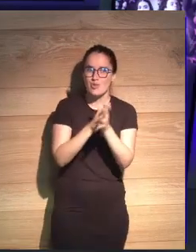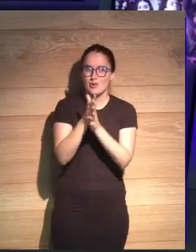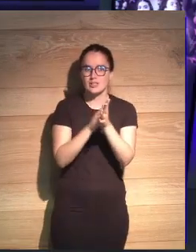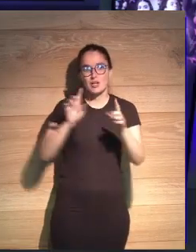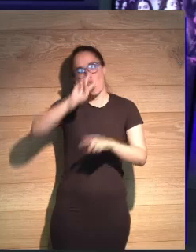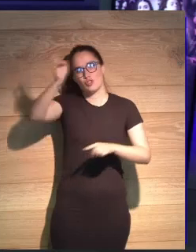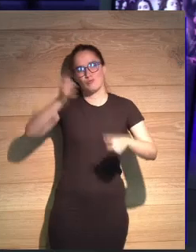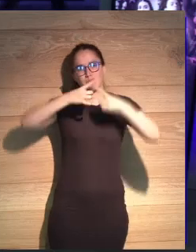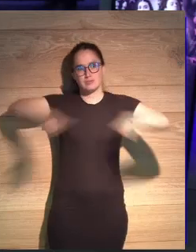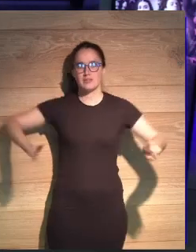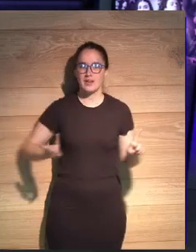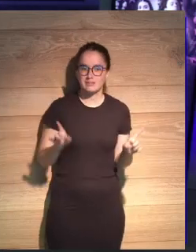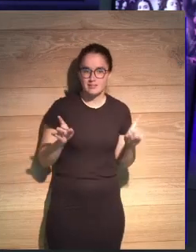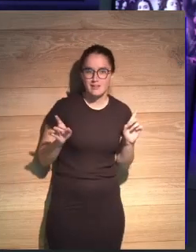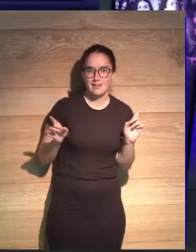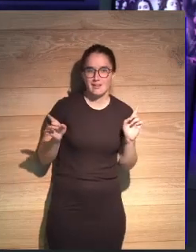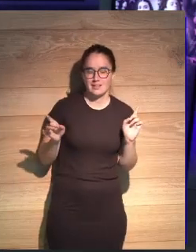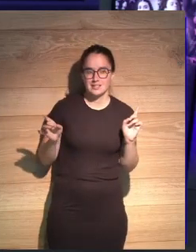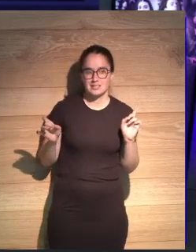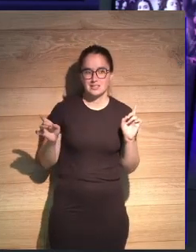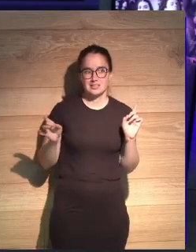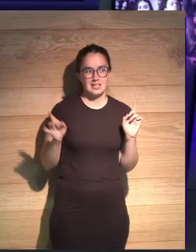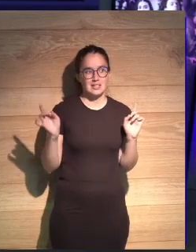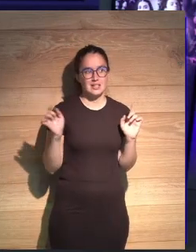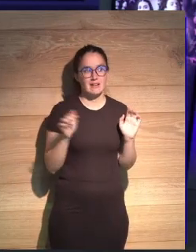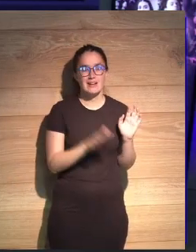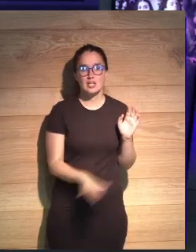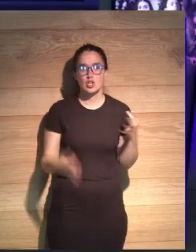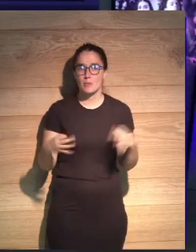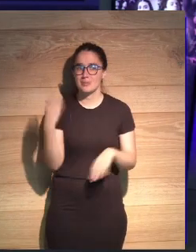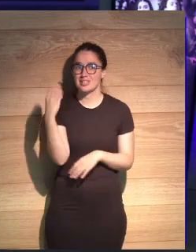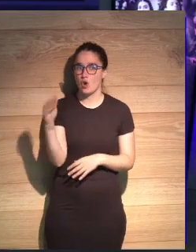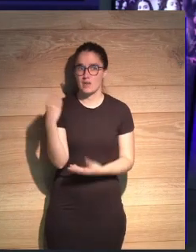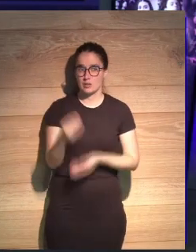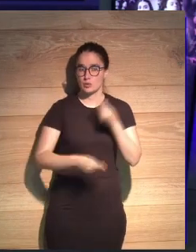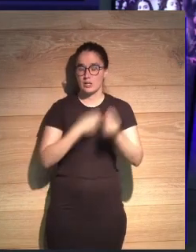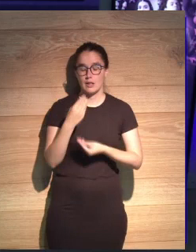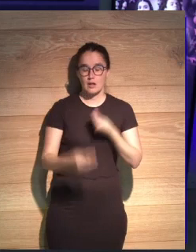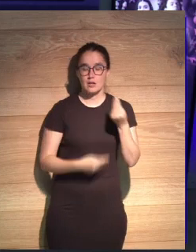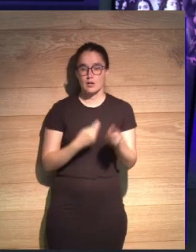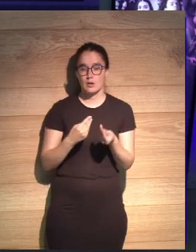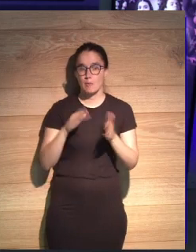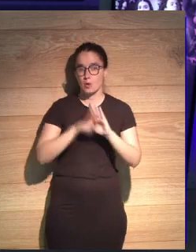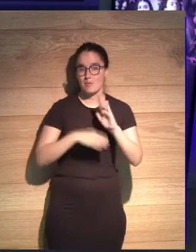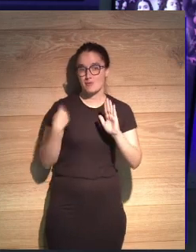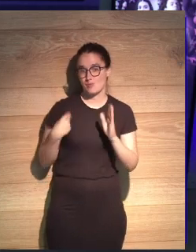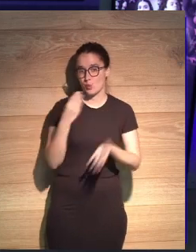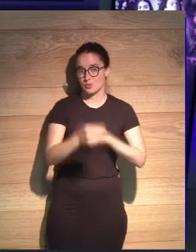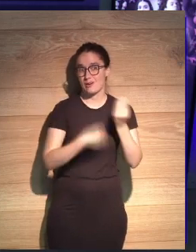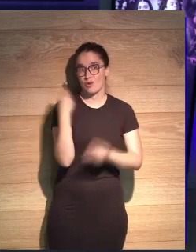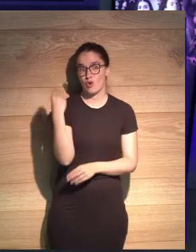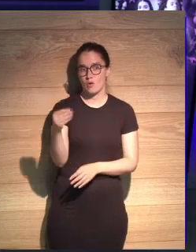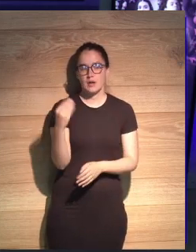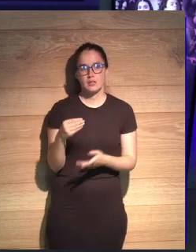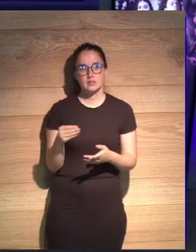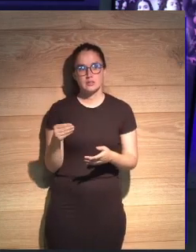we use an immersive tool which is very fun and is totally different. This